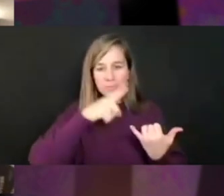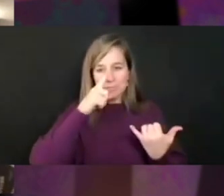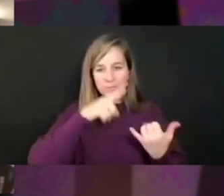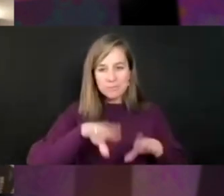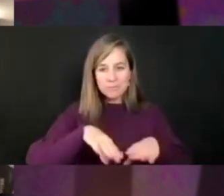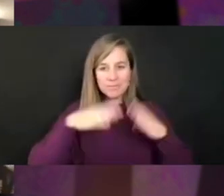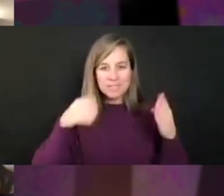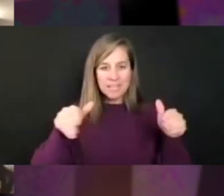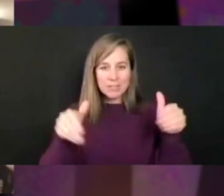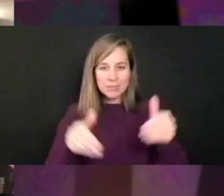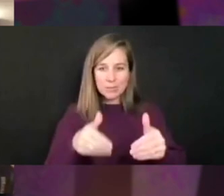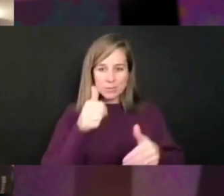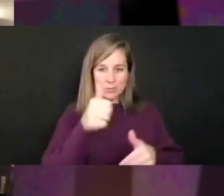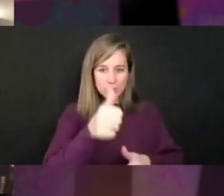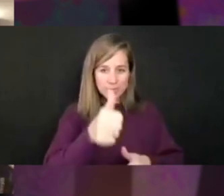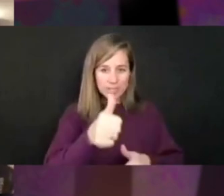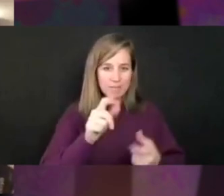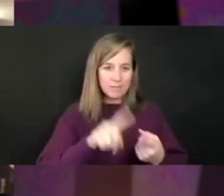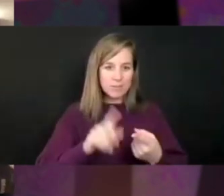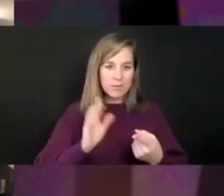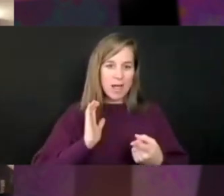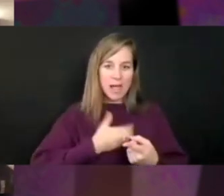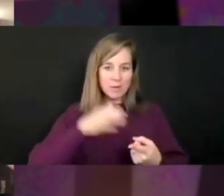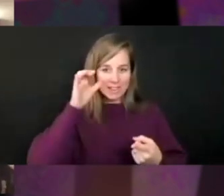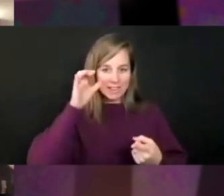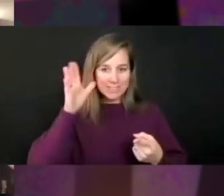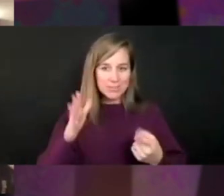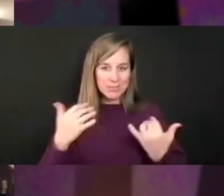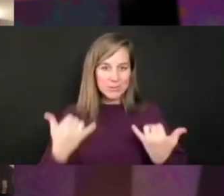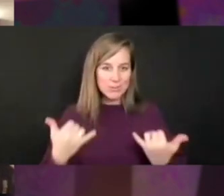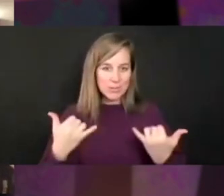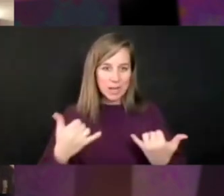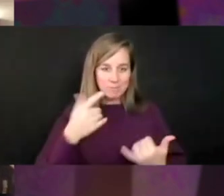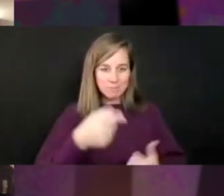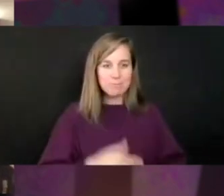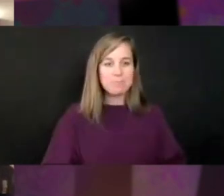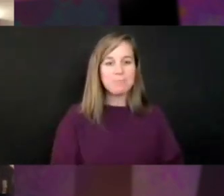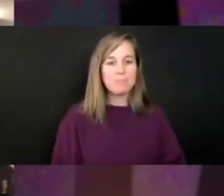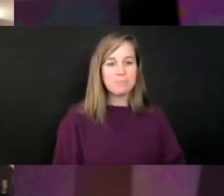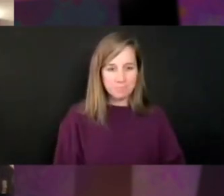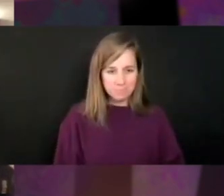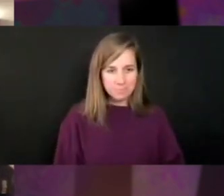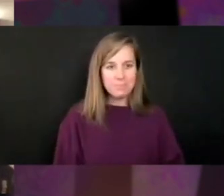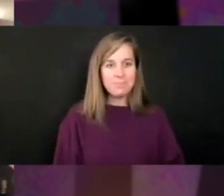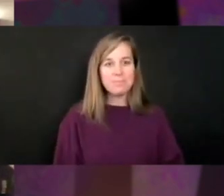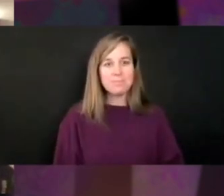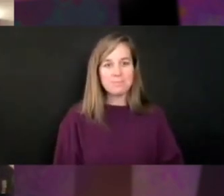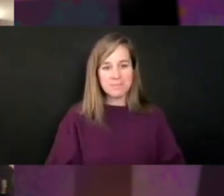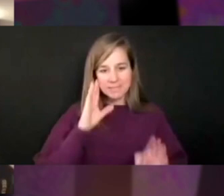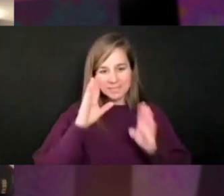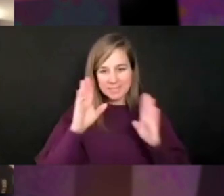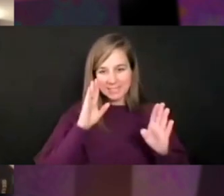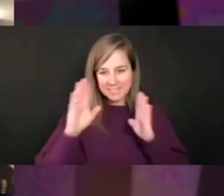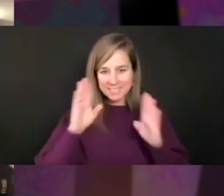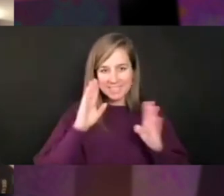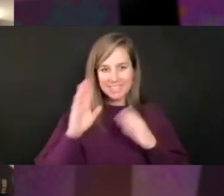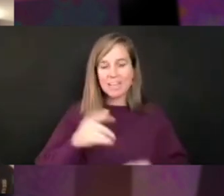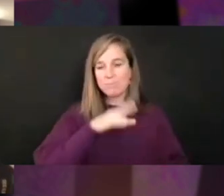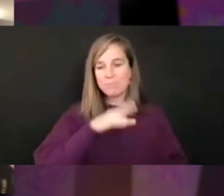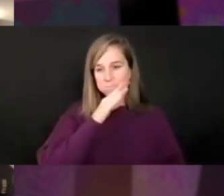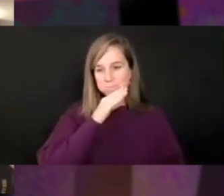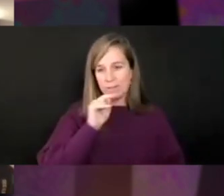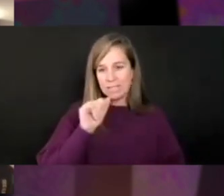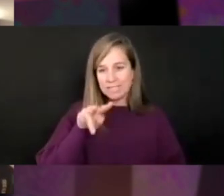just by introducing yourself to our listeners today. Oi, hafa adai, ina an